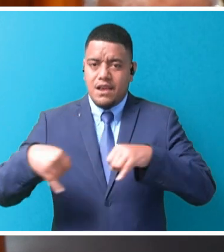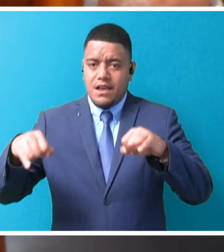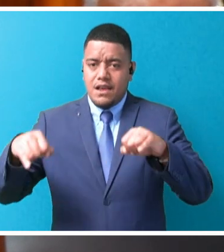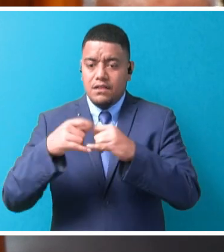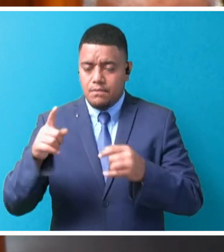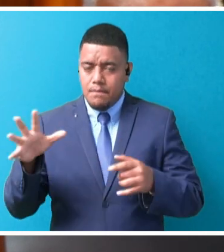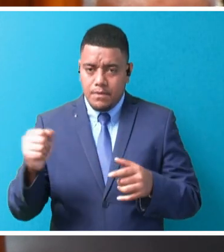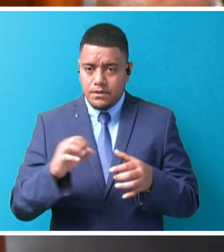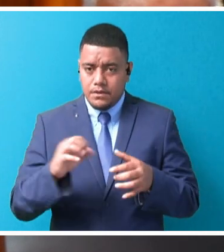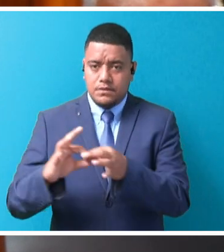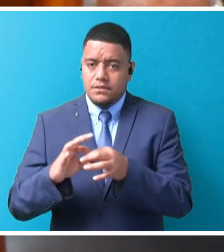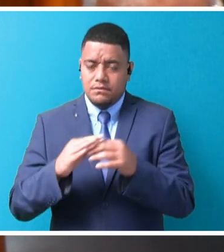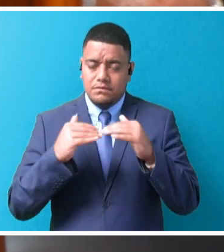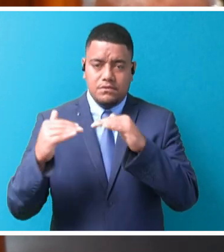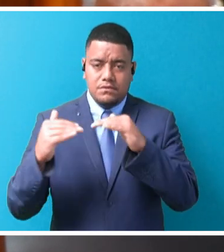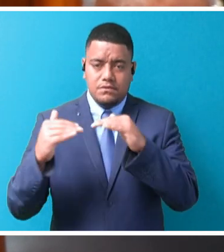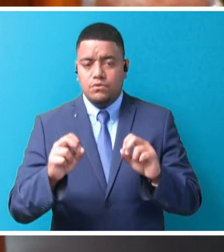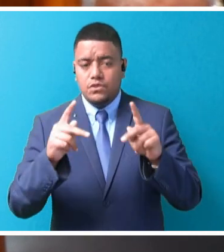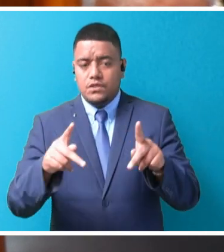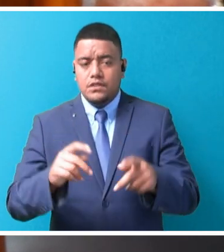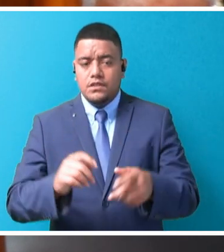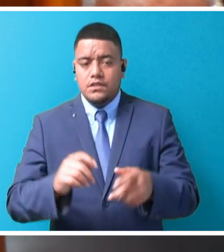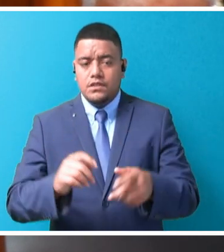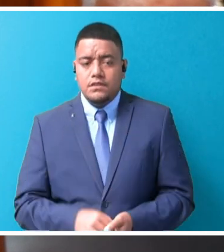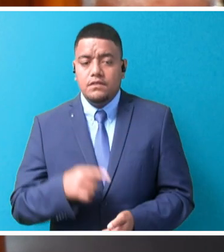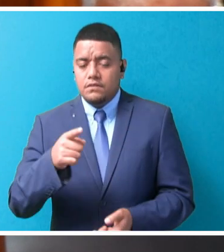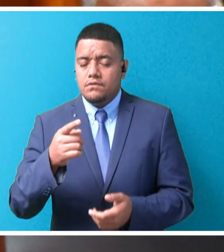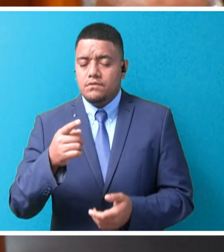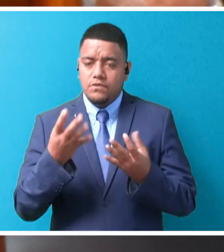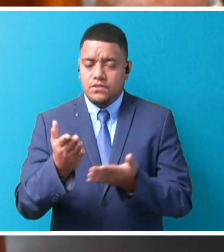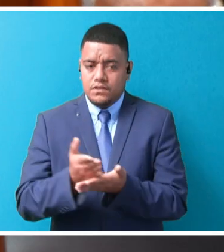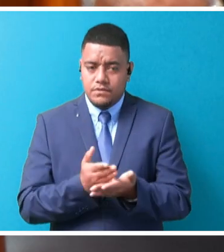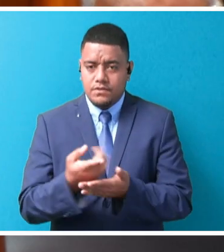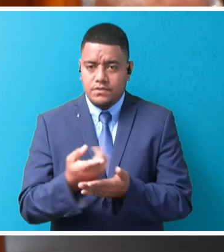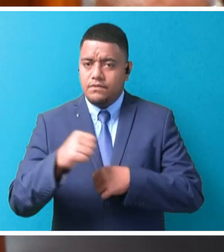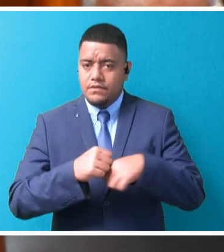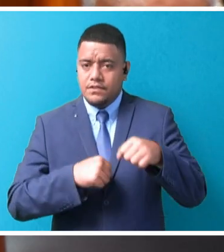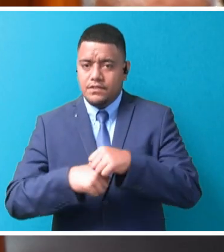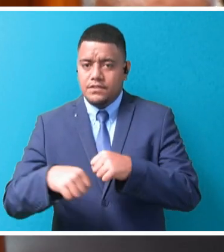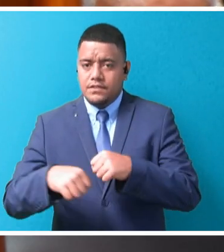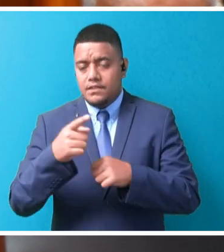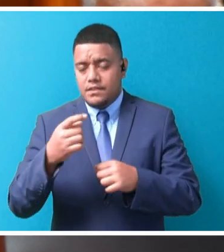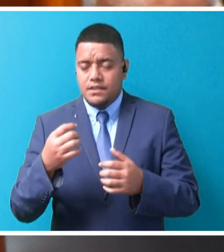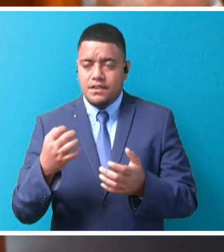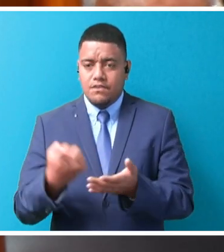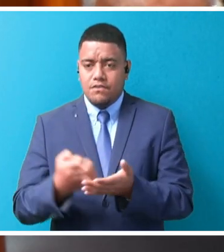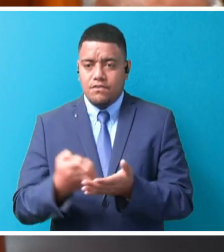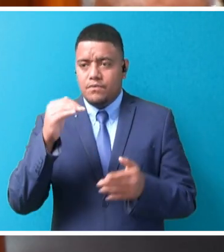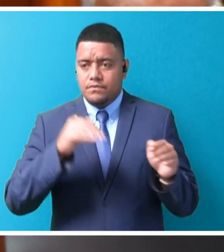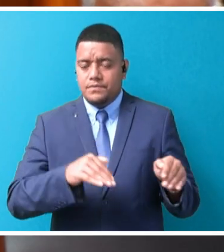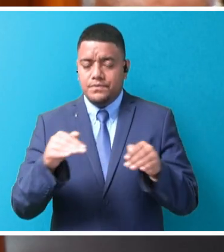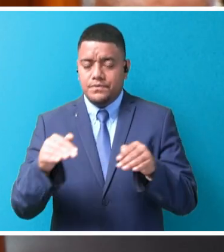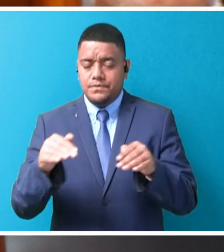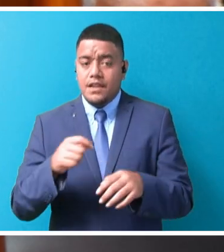translate into equal access of opportunities, essential services, infrastructure, and economic participation. Our policies